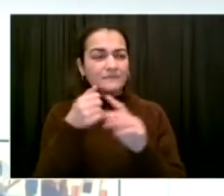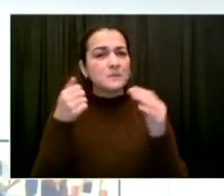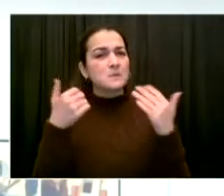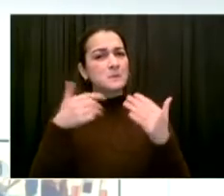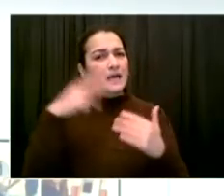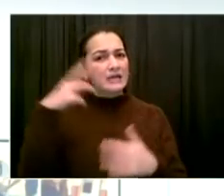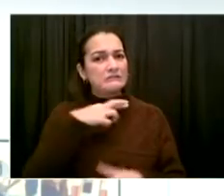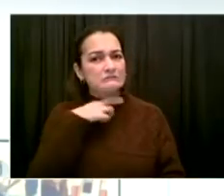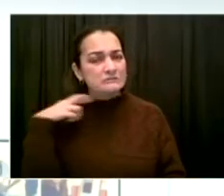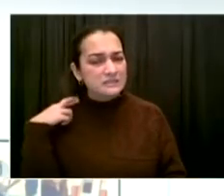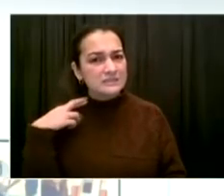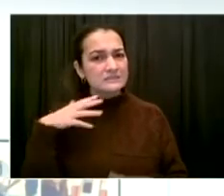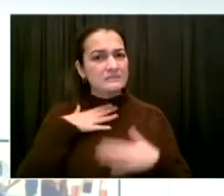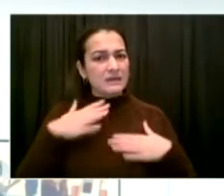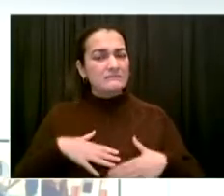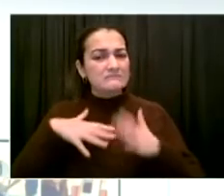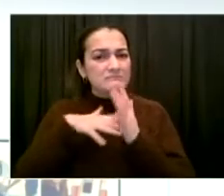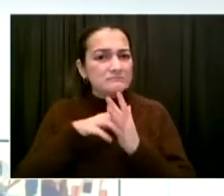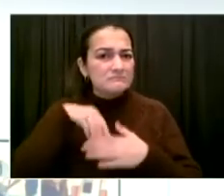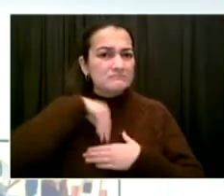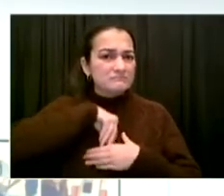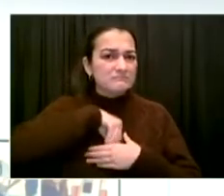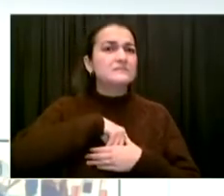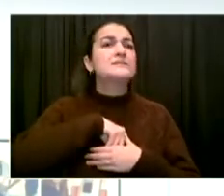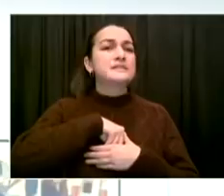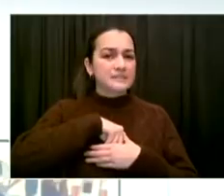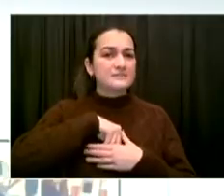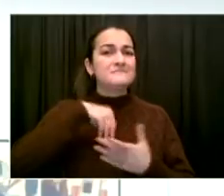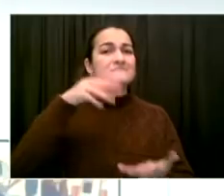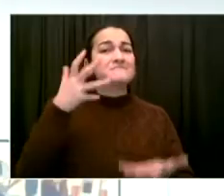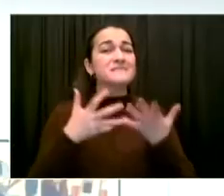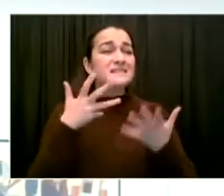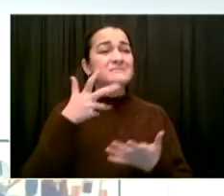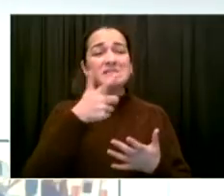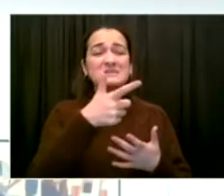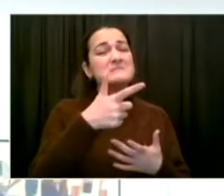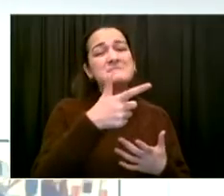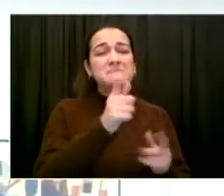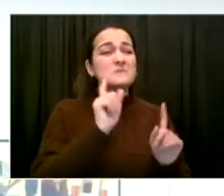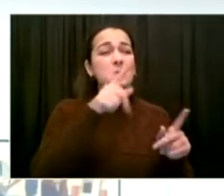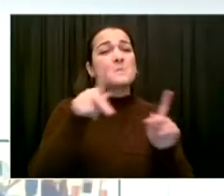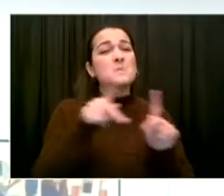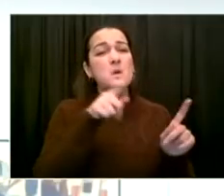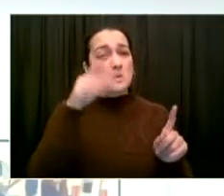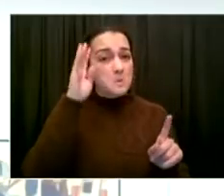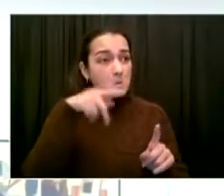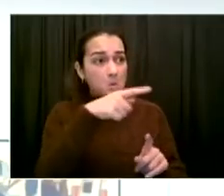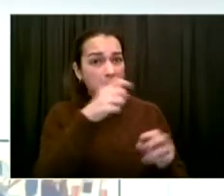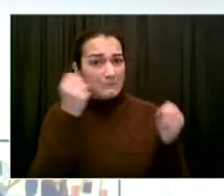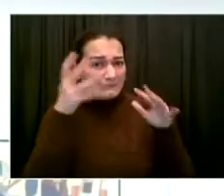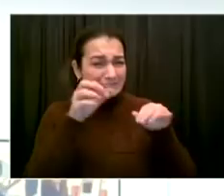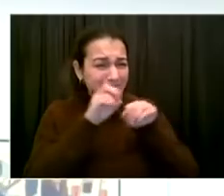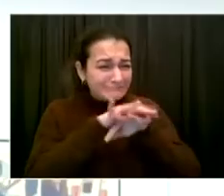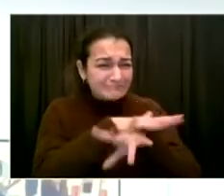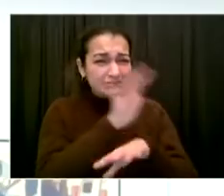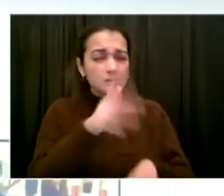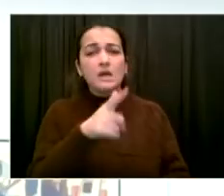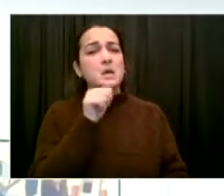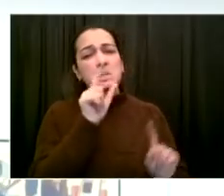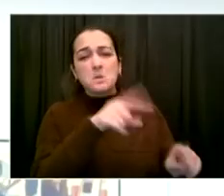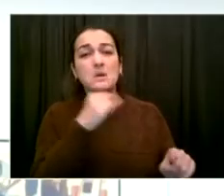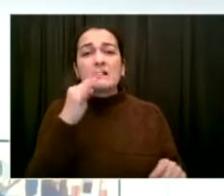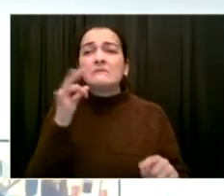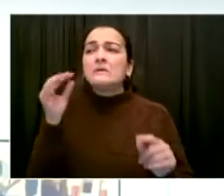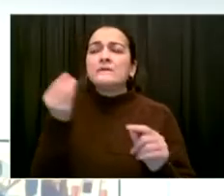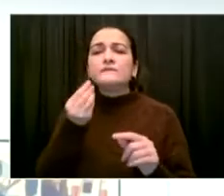particularly indoors, especially with people who may not be vaccinated or consistently wear masks or where